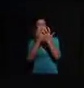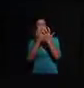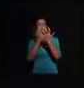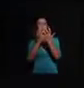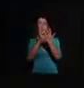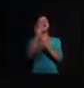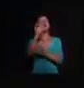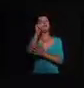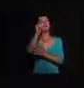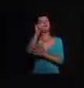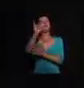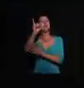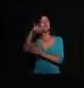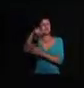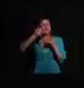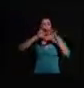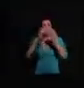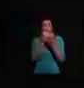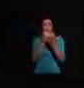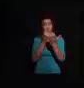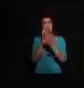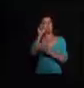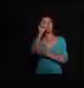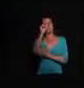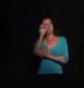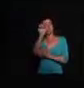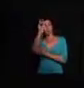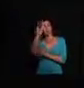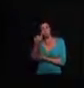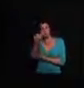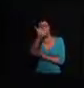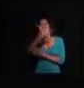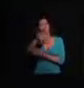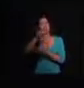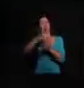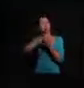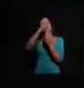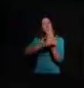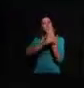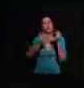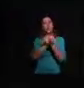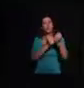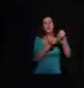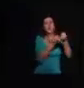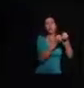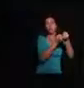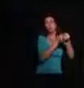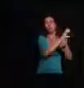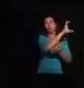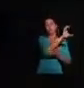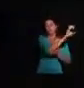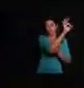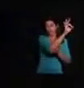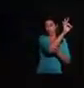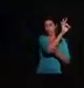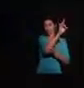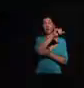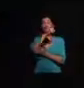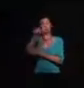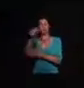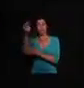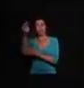KIP Group, is based out of Cranbrook, BC, and with the help of Community Futures, the Interior Health Authority, and their